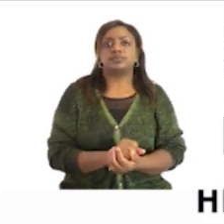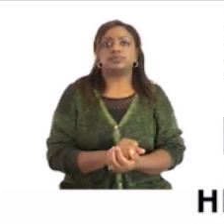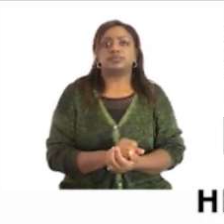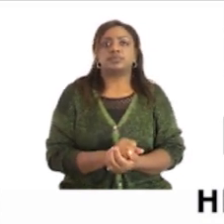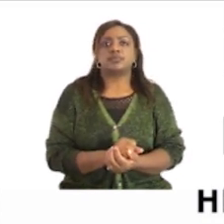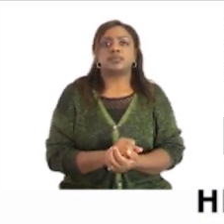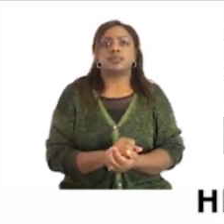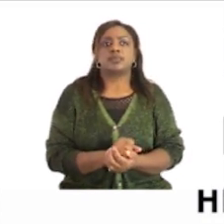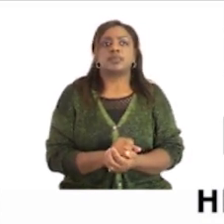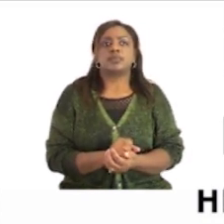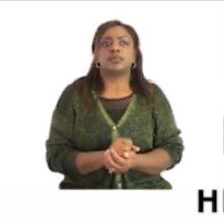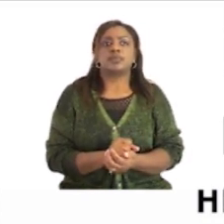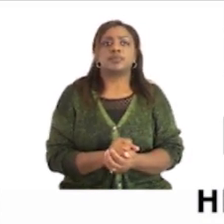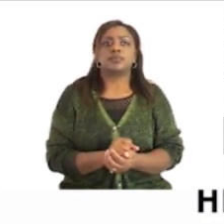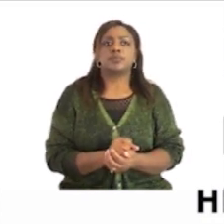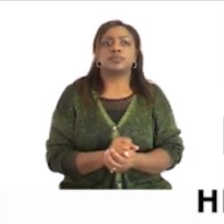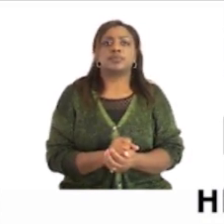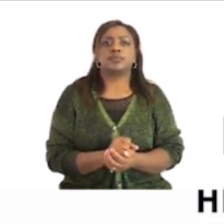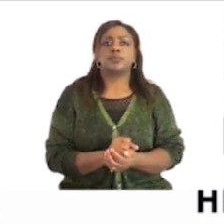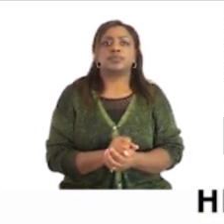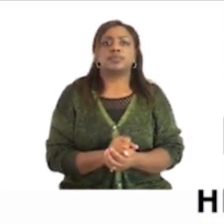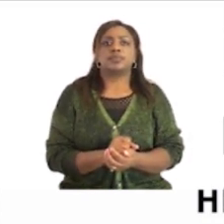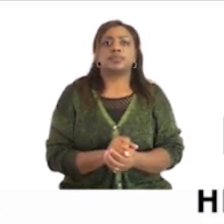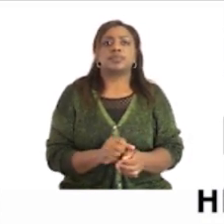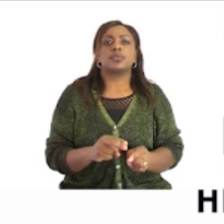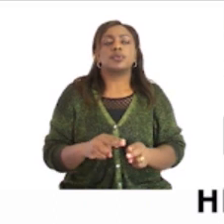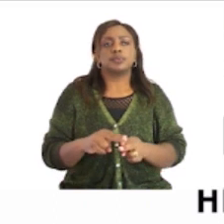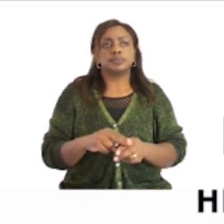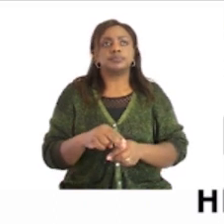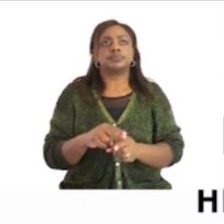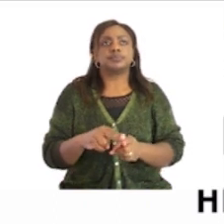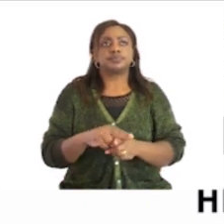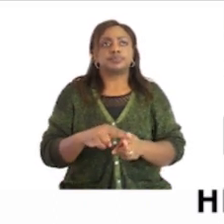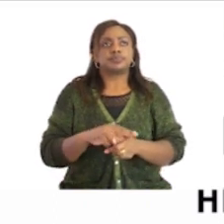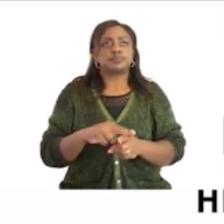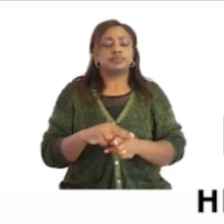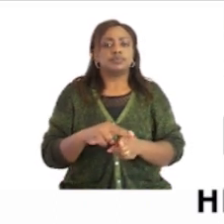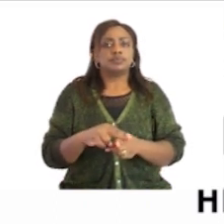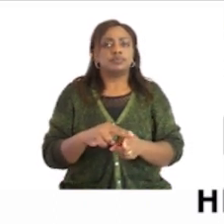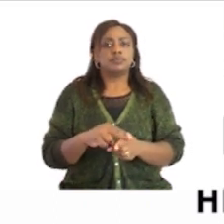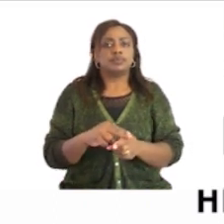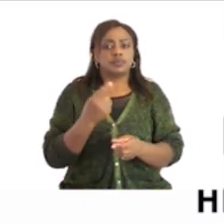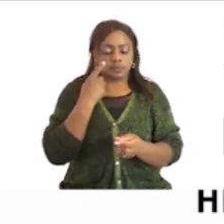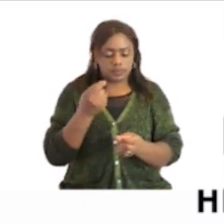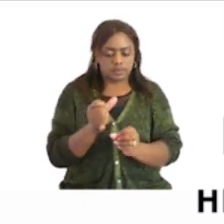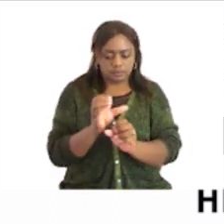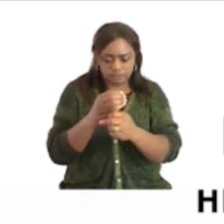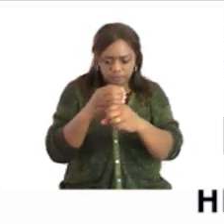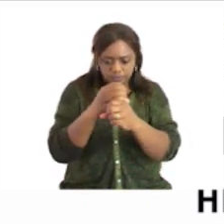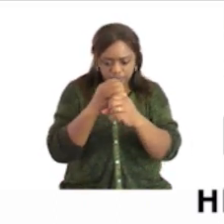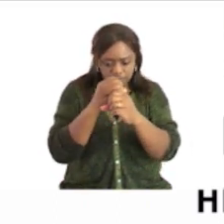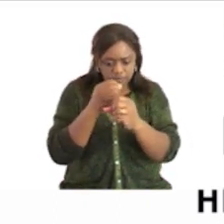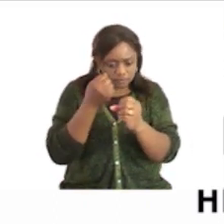cool tool that scientists use to enlarge teeny tiny things that you can see it with the human eye. Okay, and this is